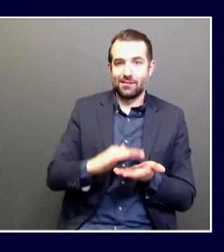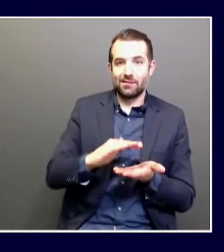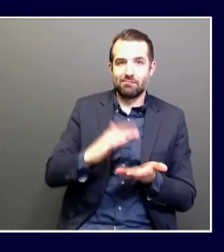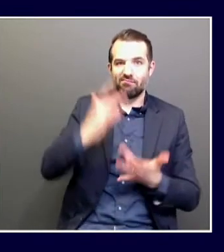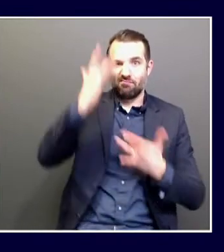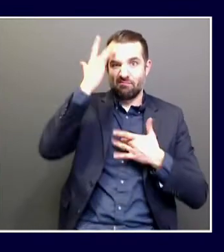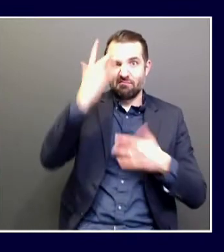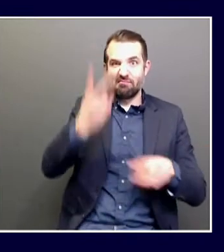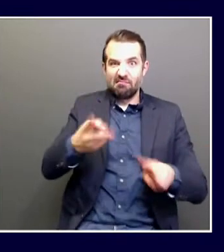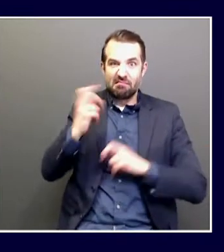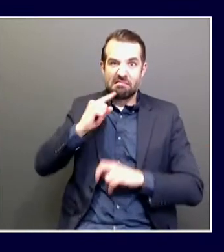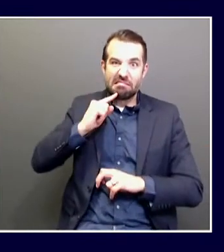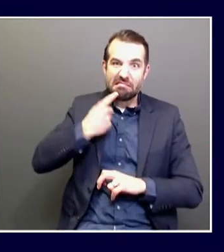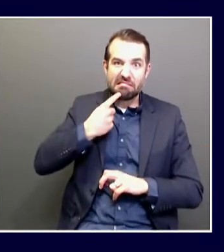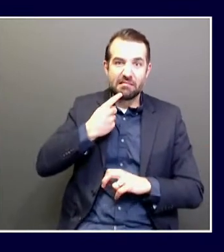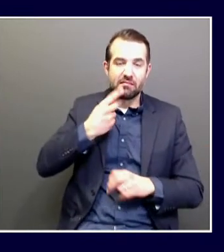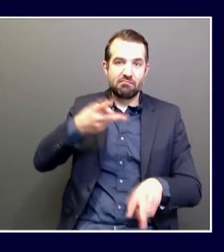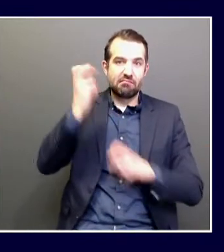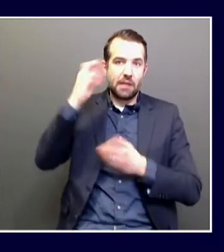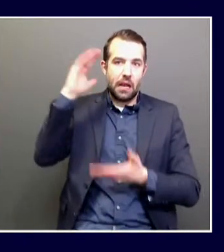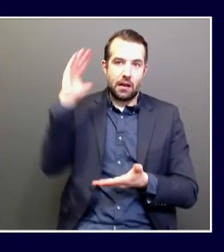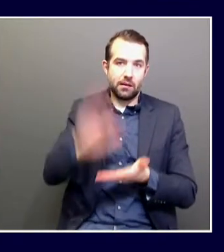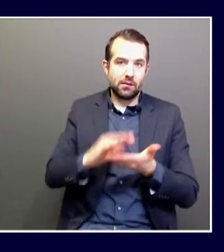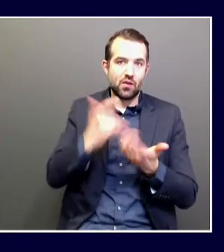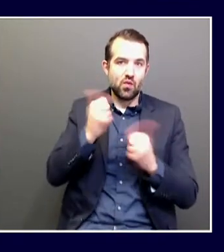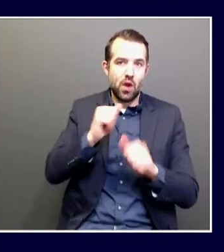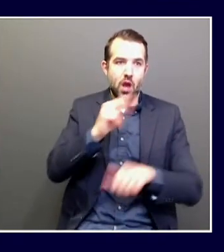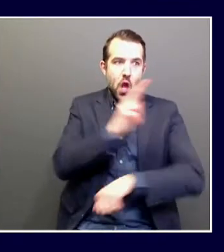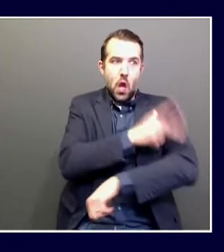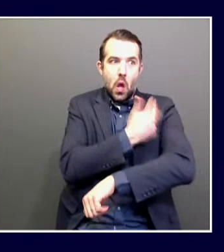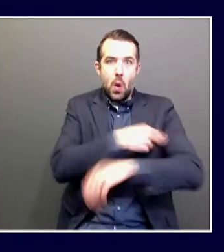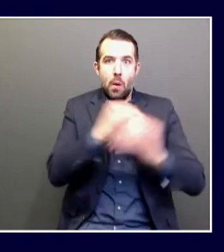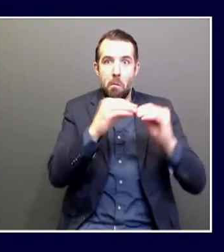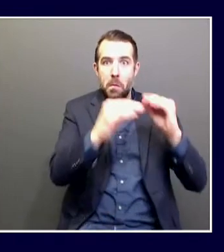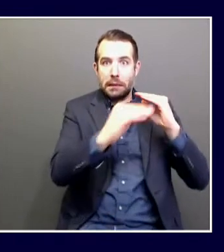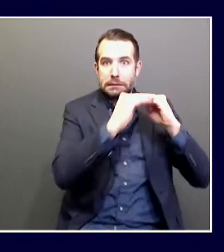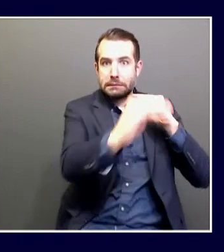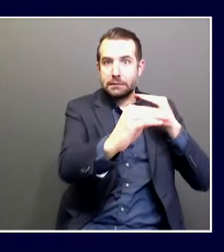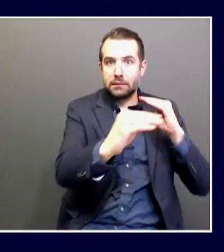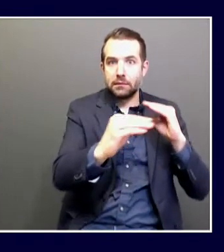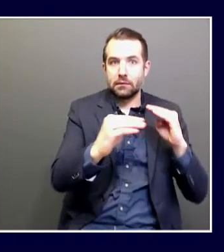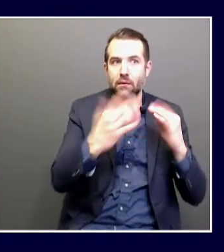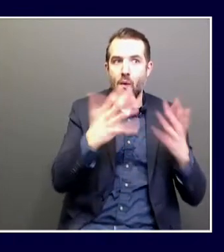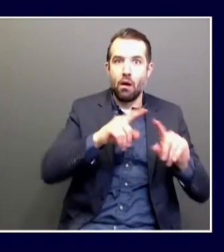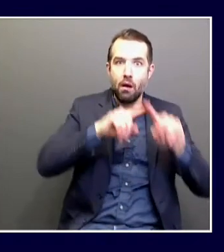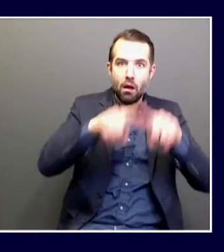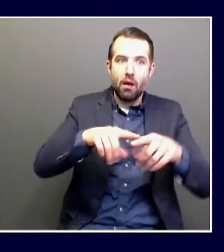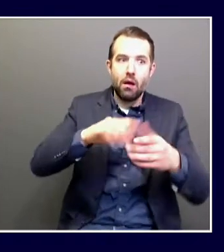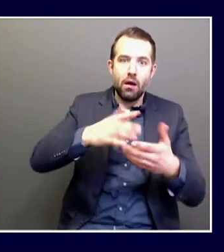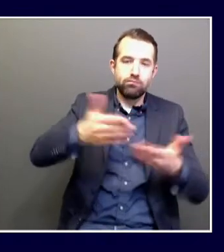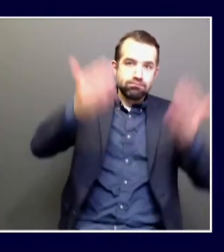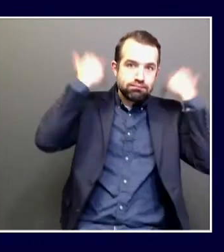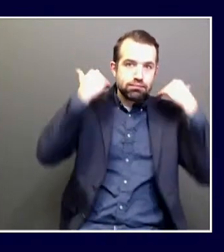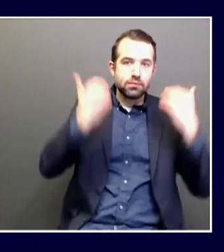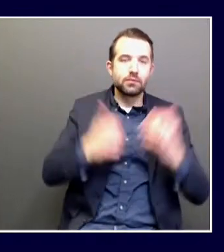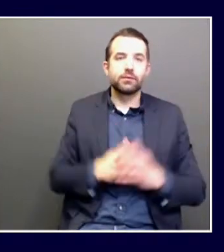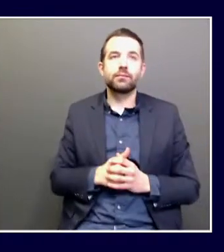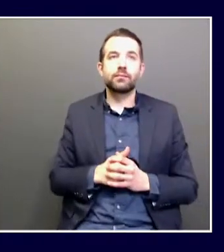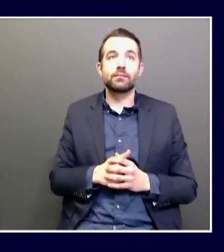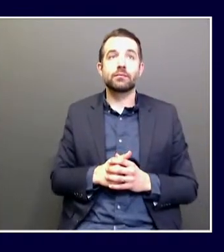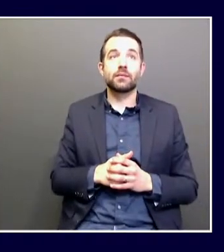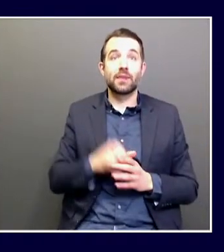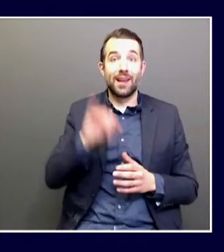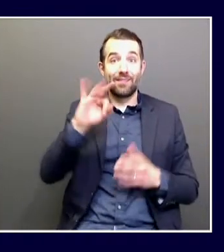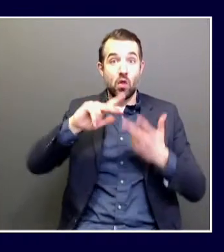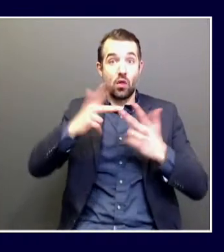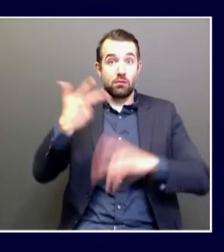recommendations may start going in that direction. If you're boosted, no testing. If you're not, then there's still a little bit of risk.